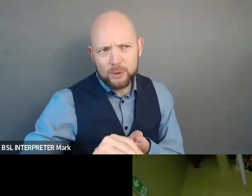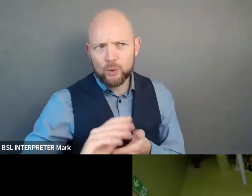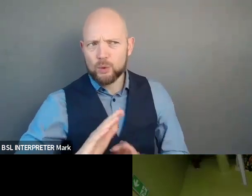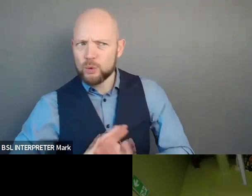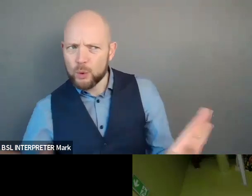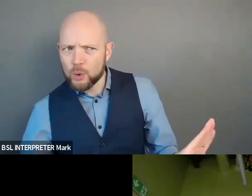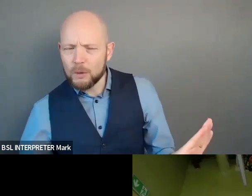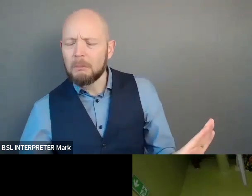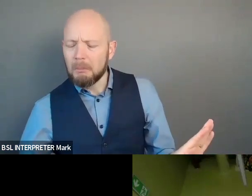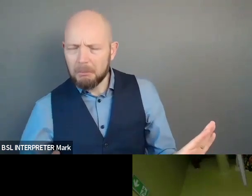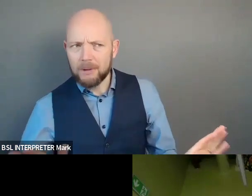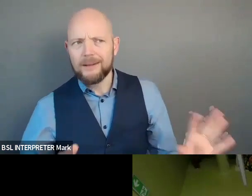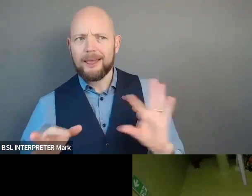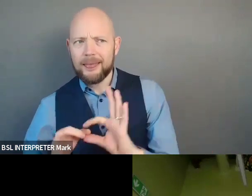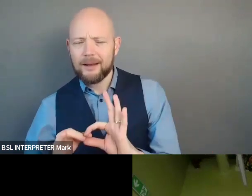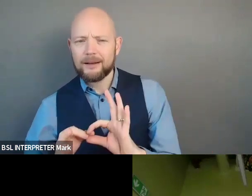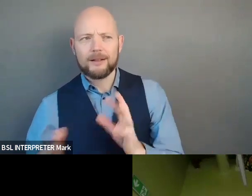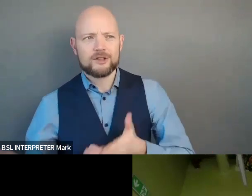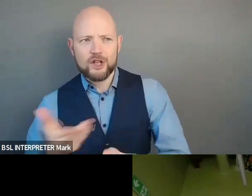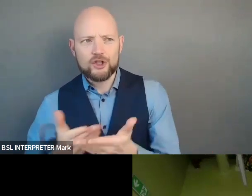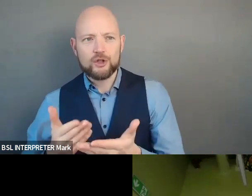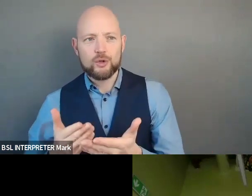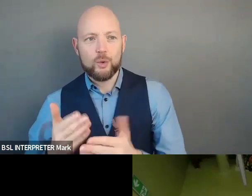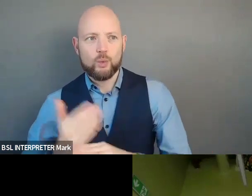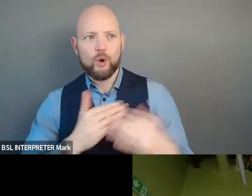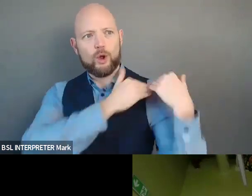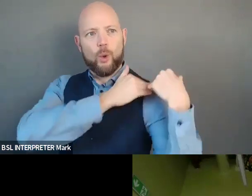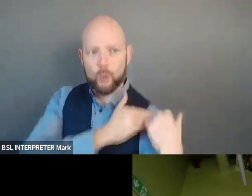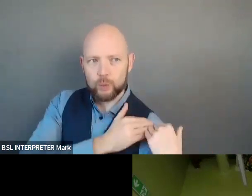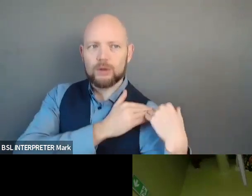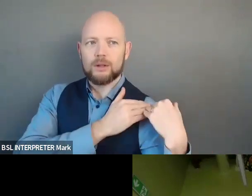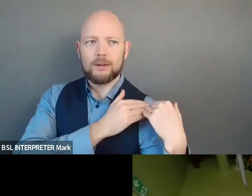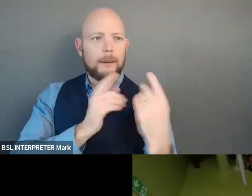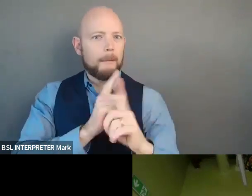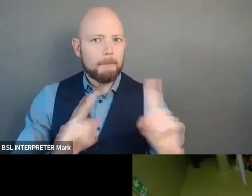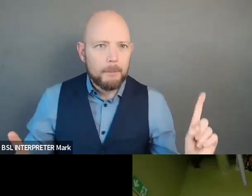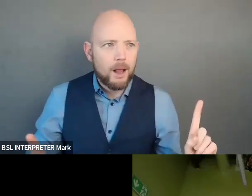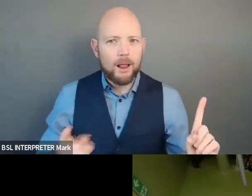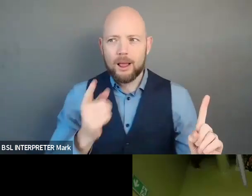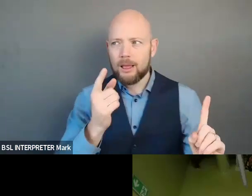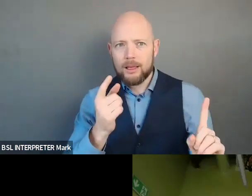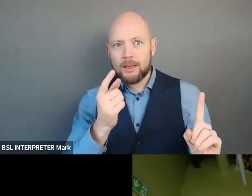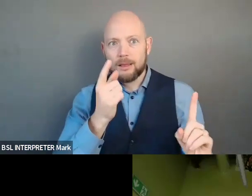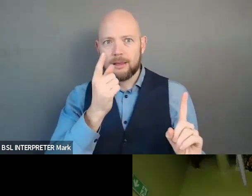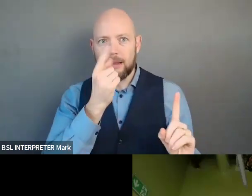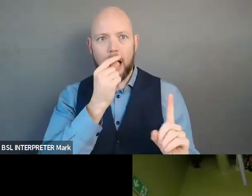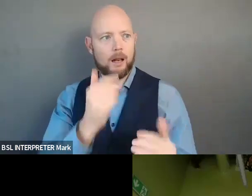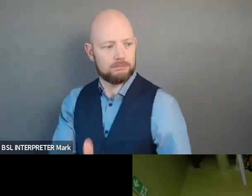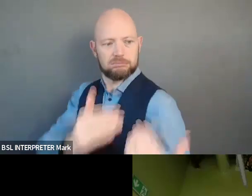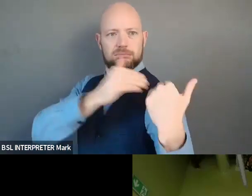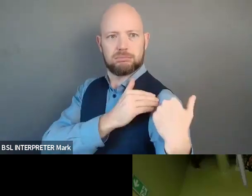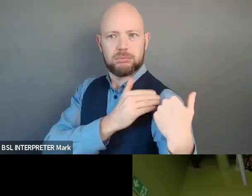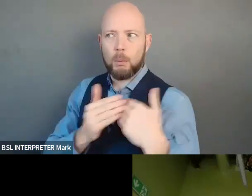lot of discussion around workloads and whether people have, what's featured in people's workloads,